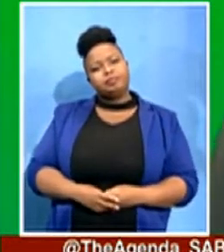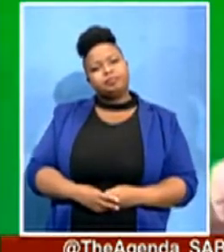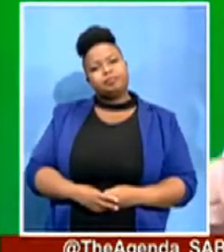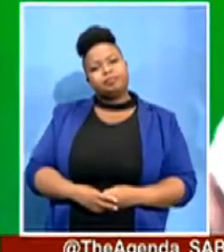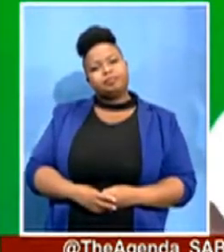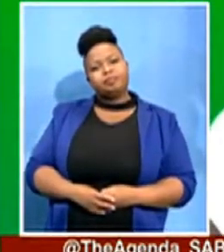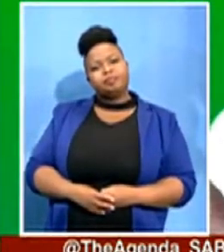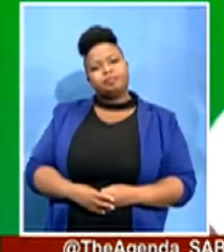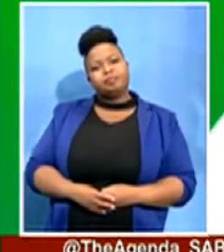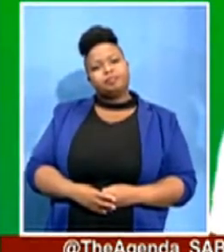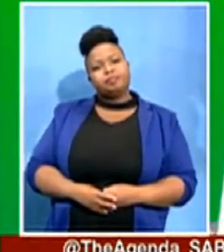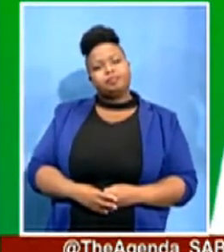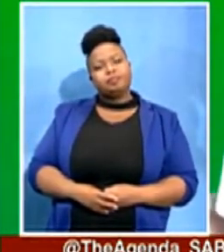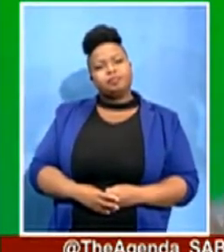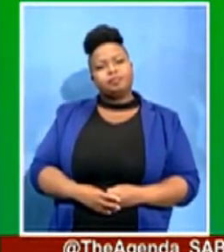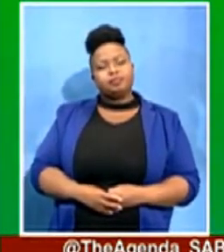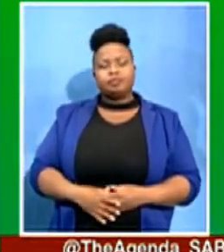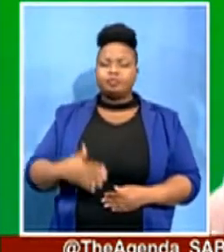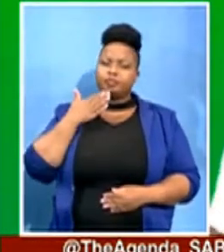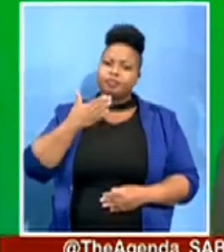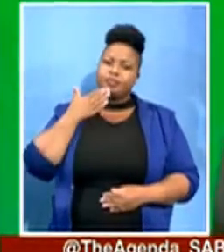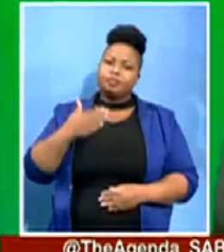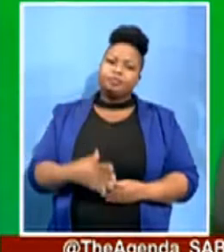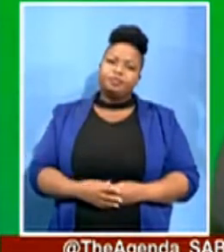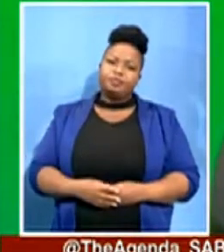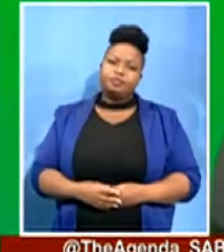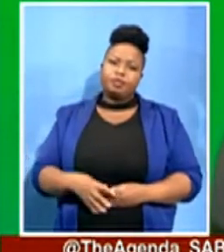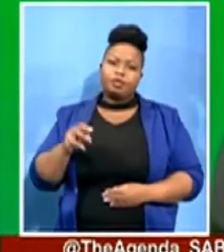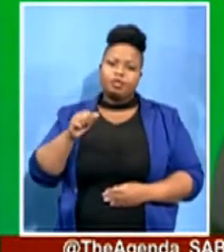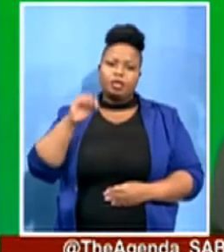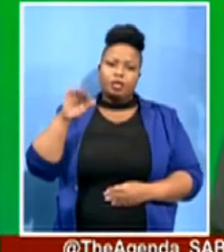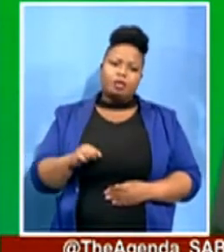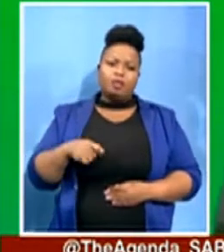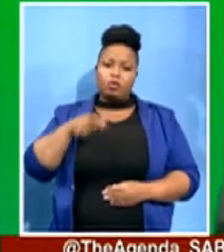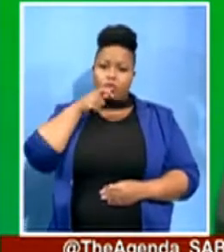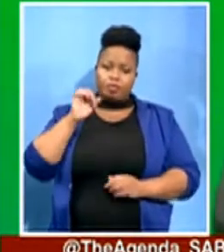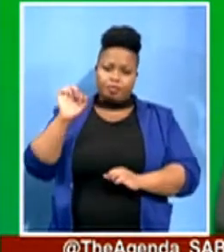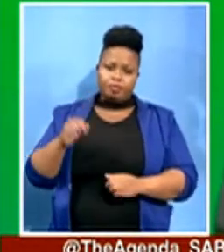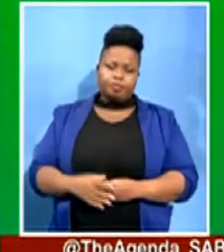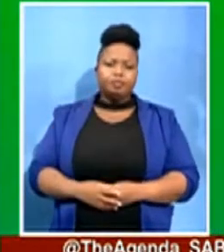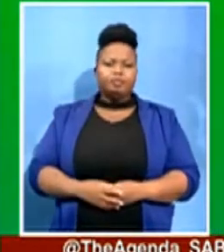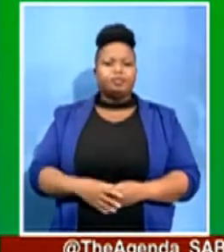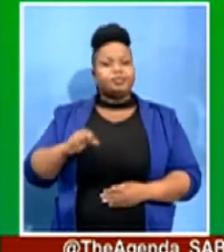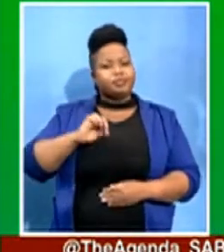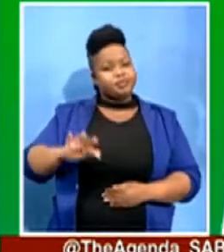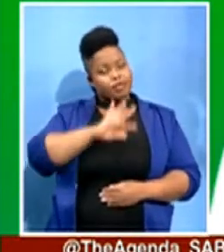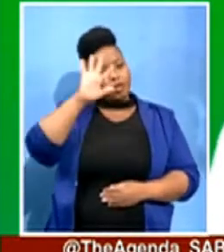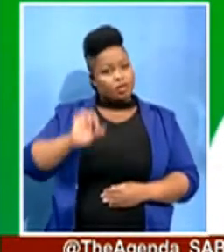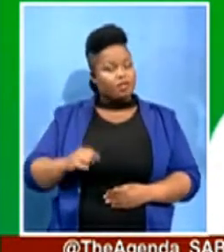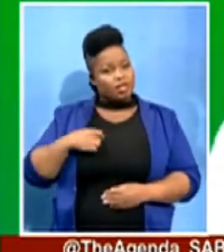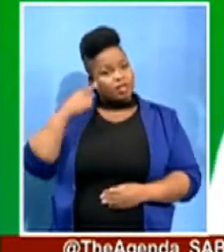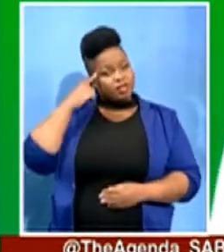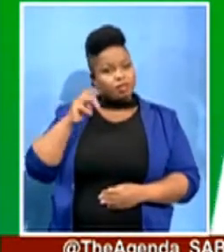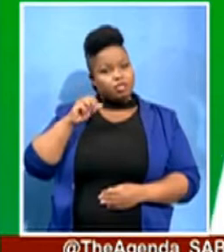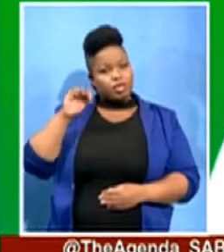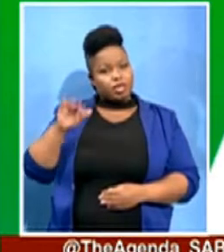Thank you so very much, Mr. Mashaba, for those remarks. South Africa, I think that Mr. Mashaba captured it very well in terms